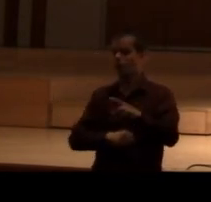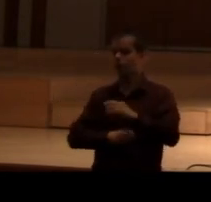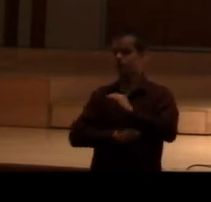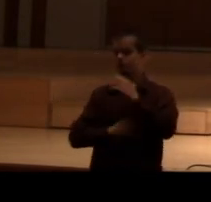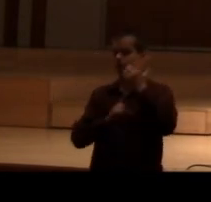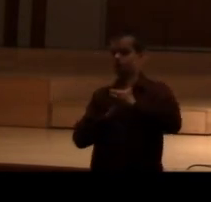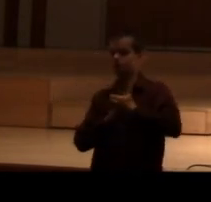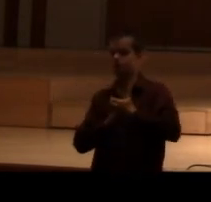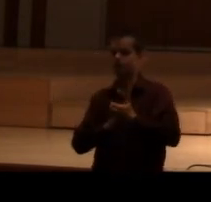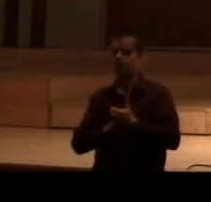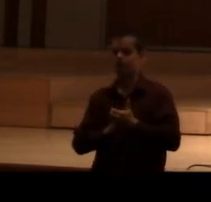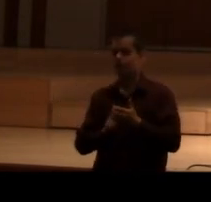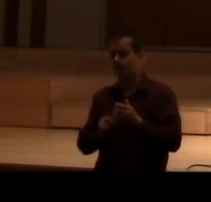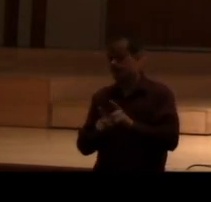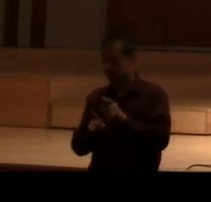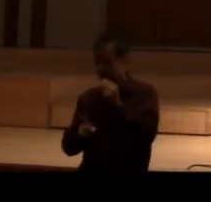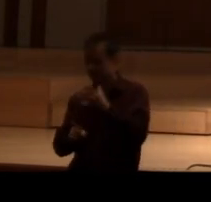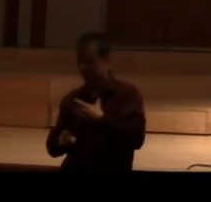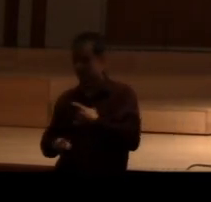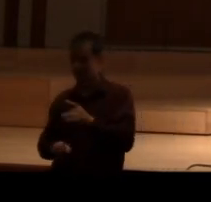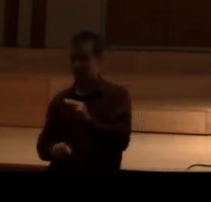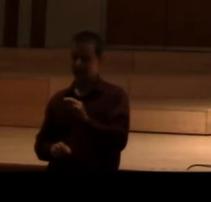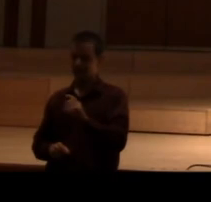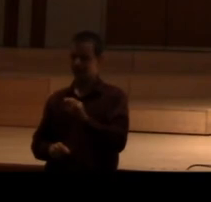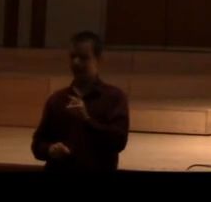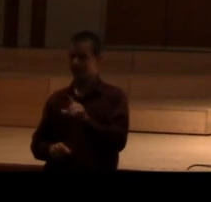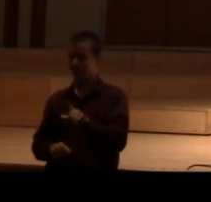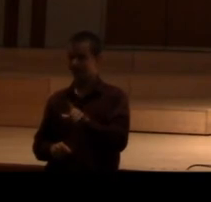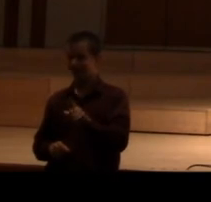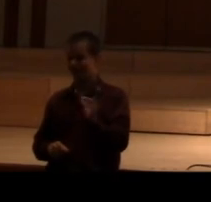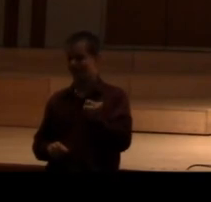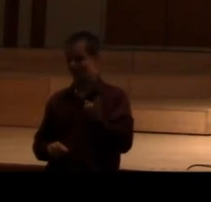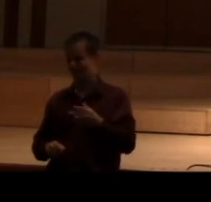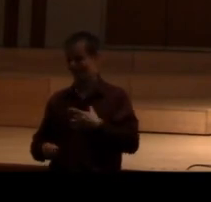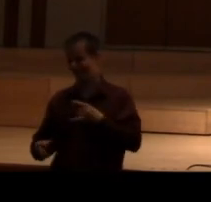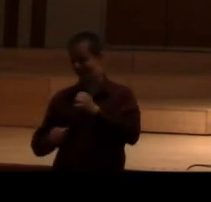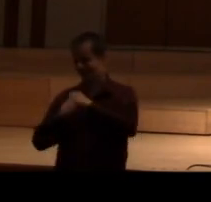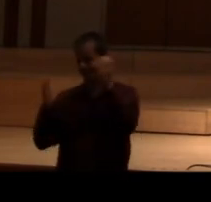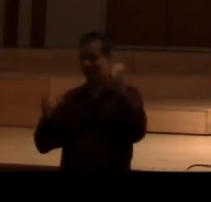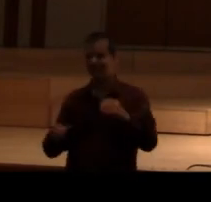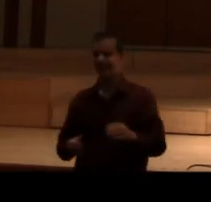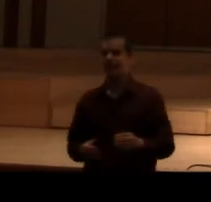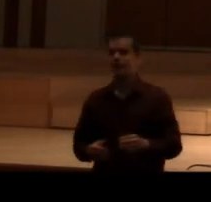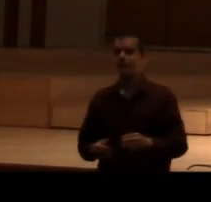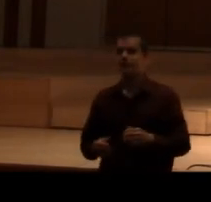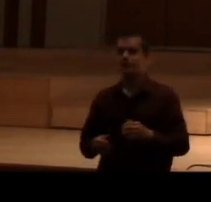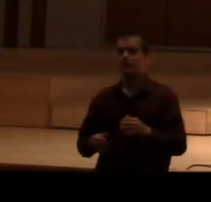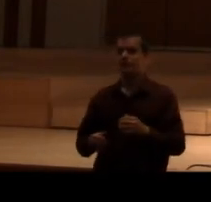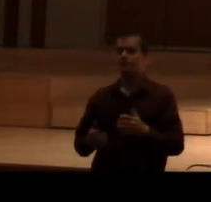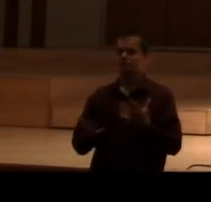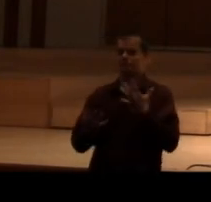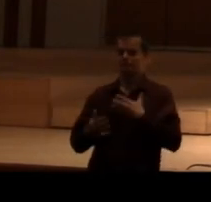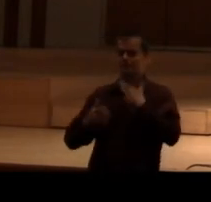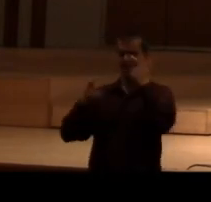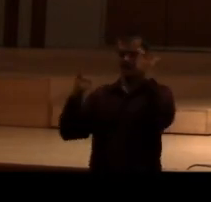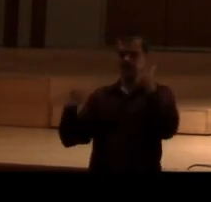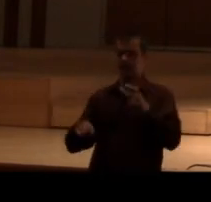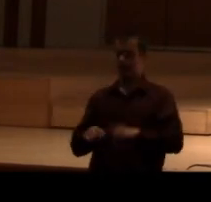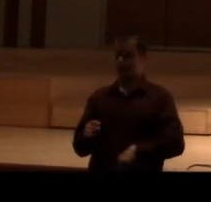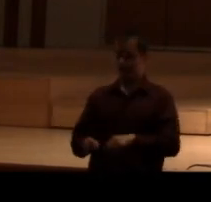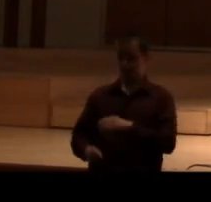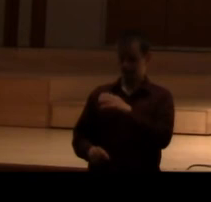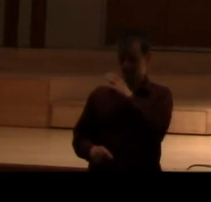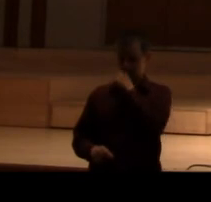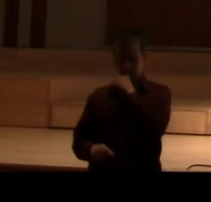really like medieval history? Fortunate in the long run, but unfortunately for my ego, there was a problem. I couldn't pretend to